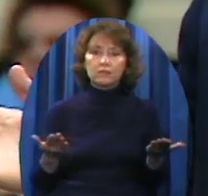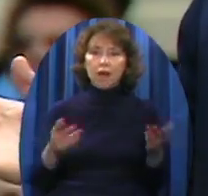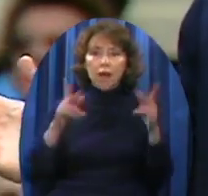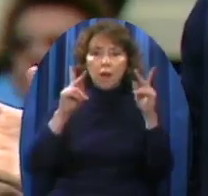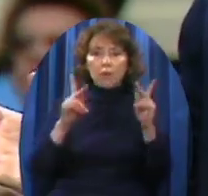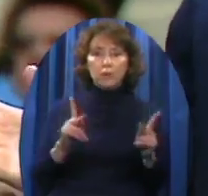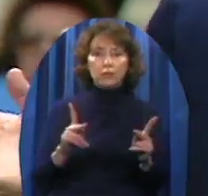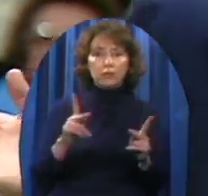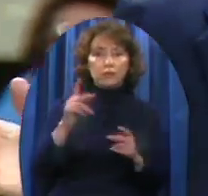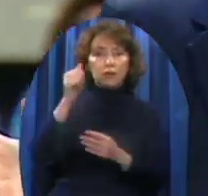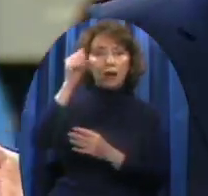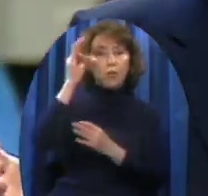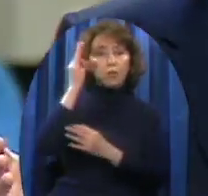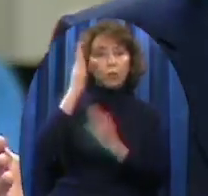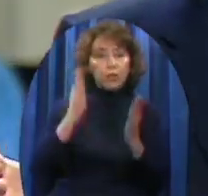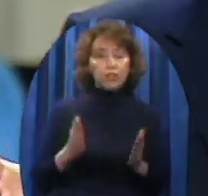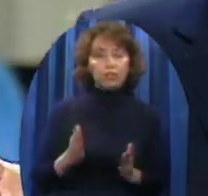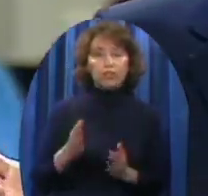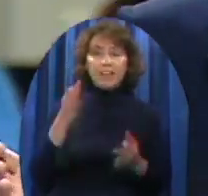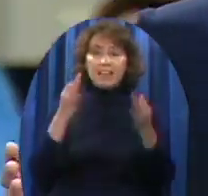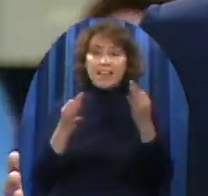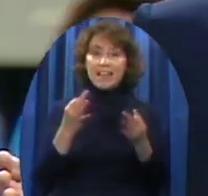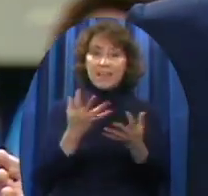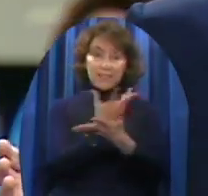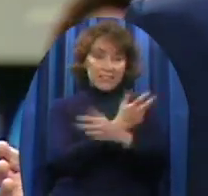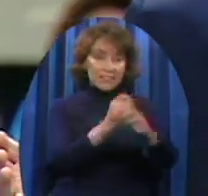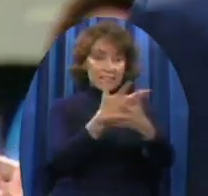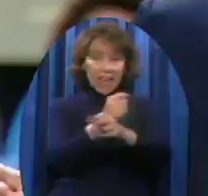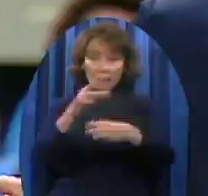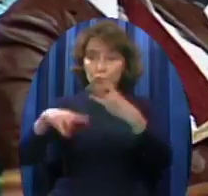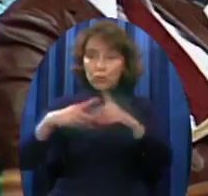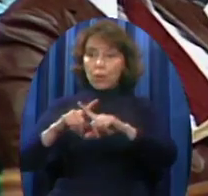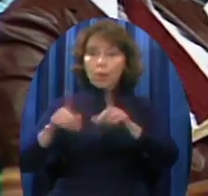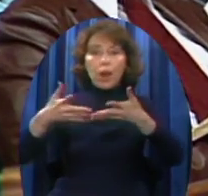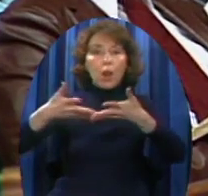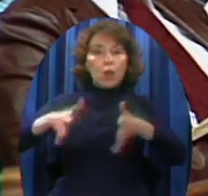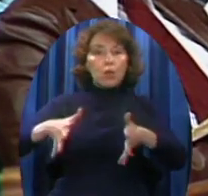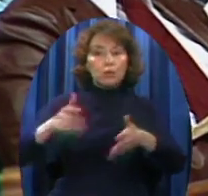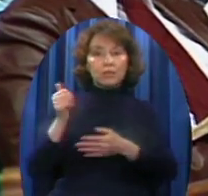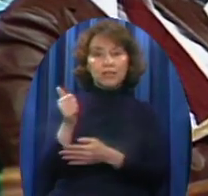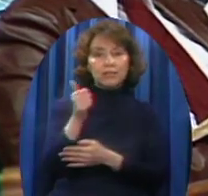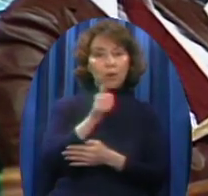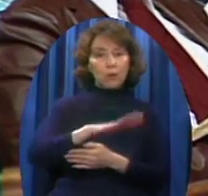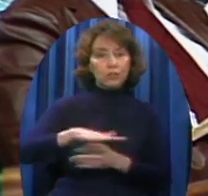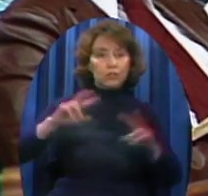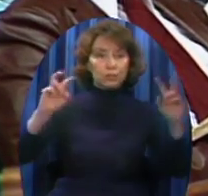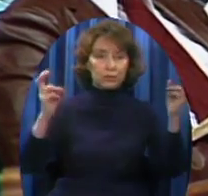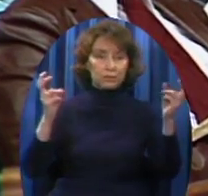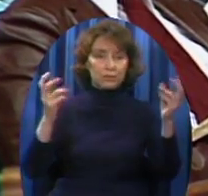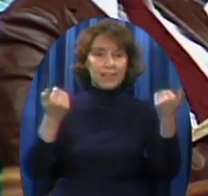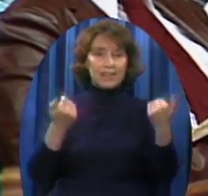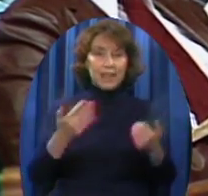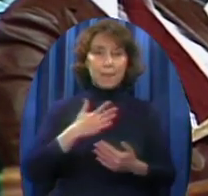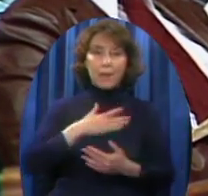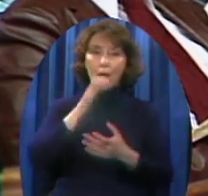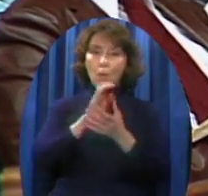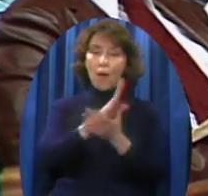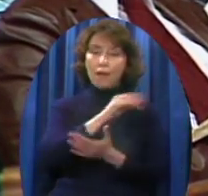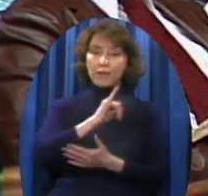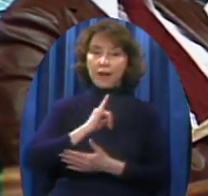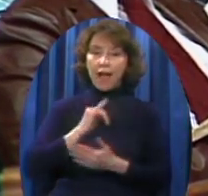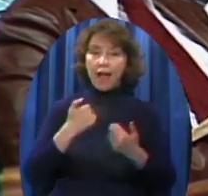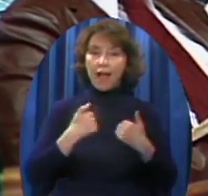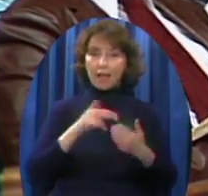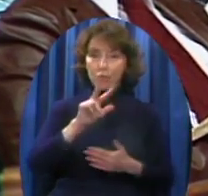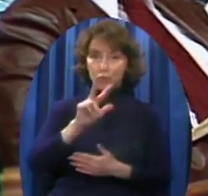children. They're now all three teenagers, so you know we need prayer. 19, 17, and 15. My number